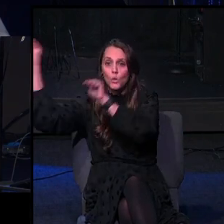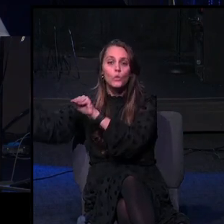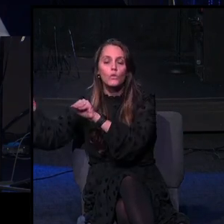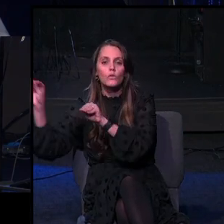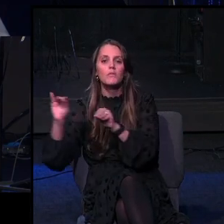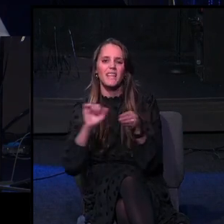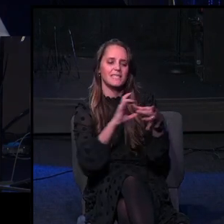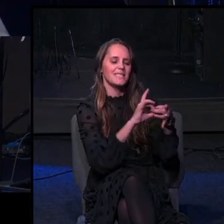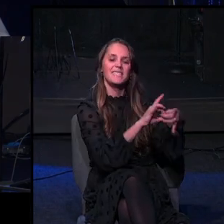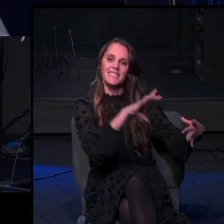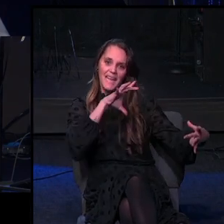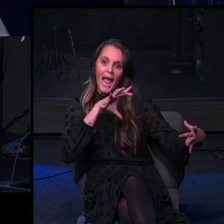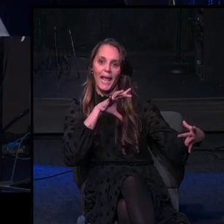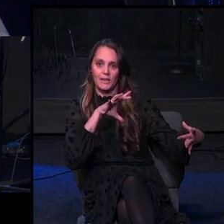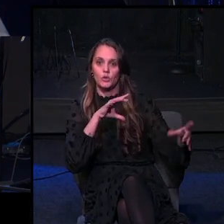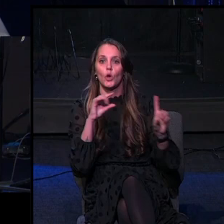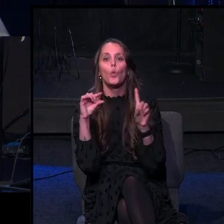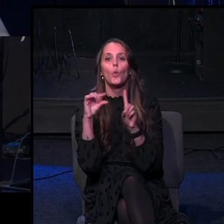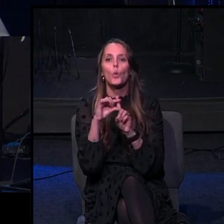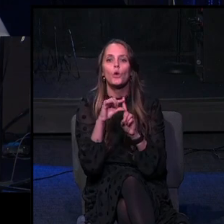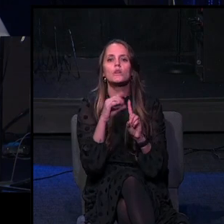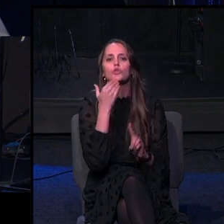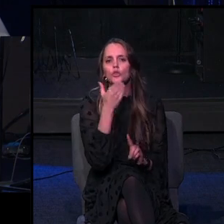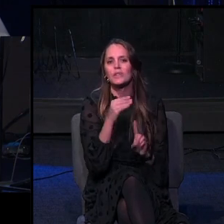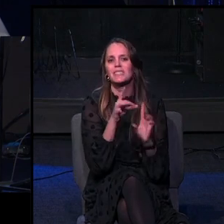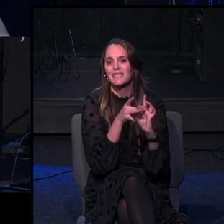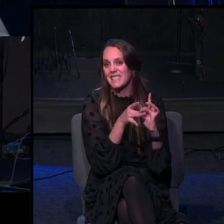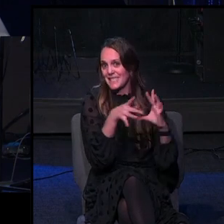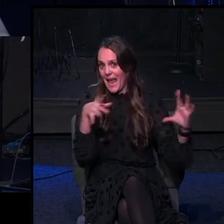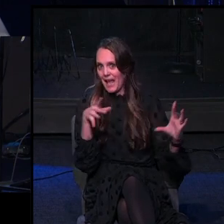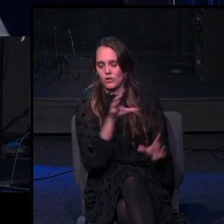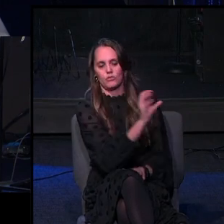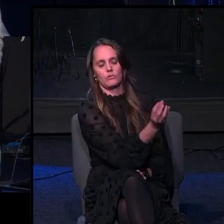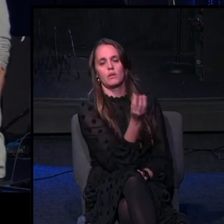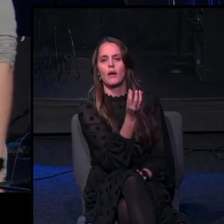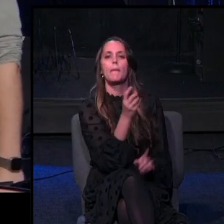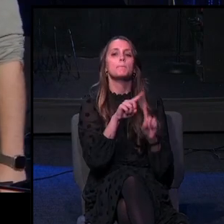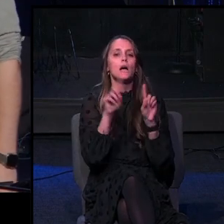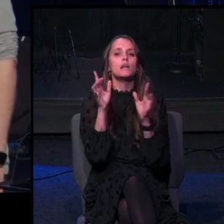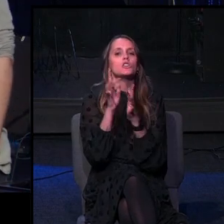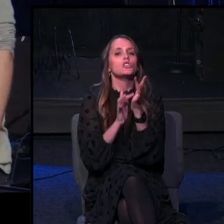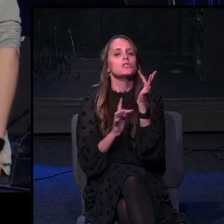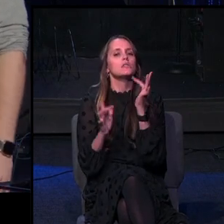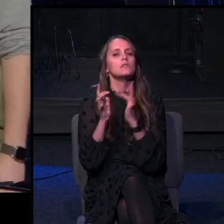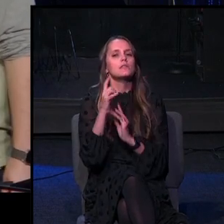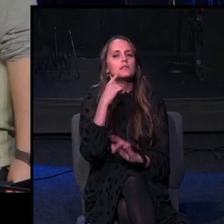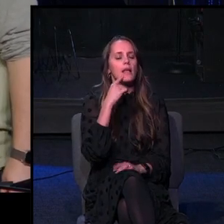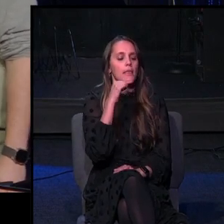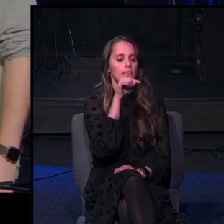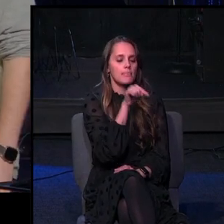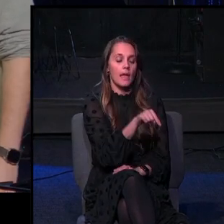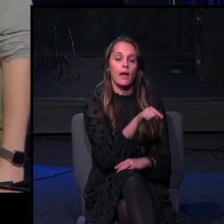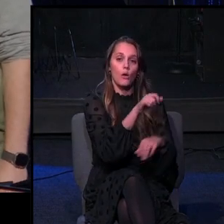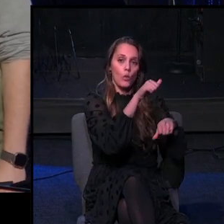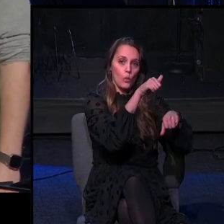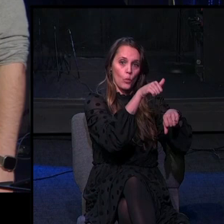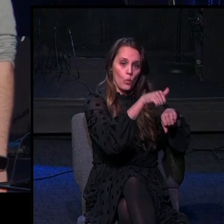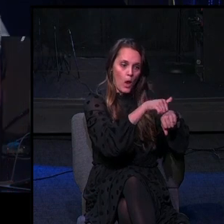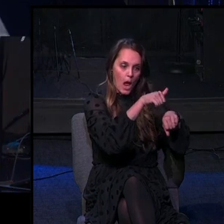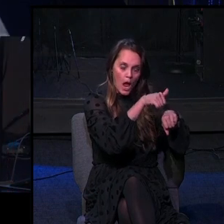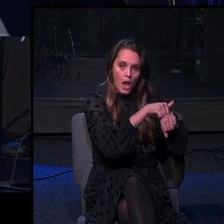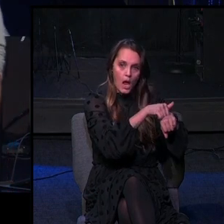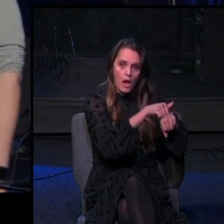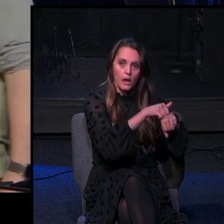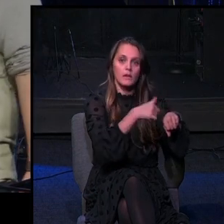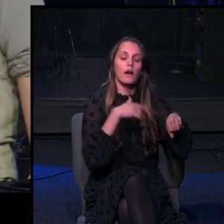That's what the word is really getting at. It is detached. But Jesus says this, and on this rock, I will build